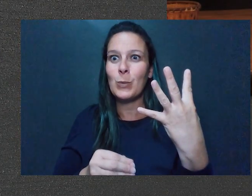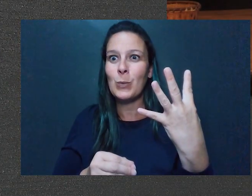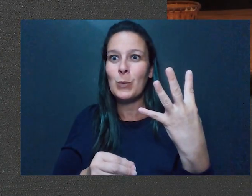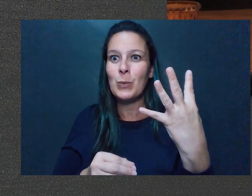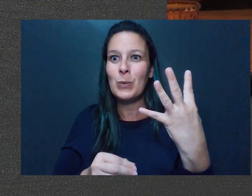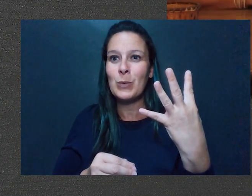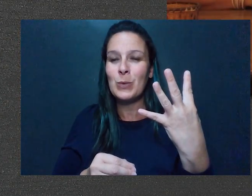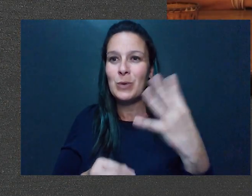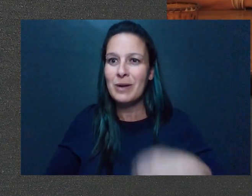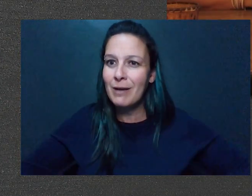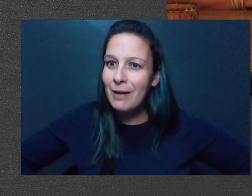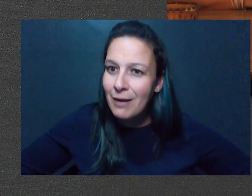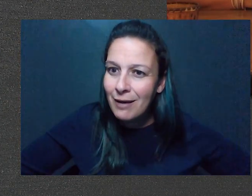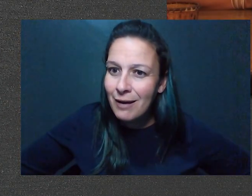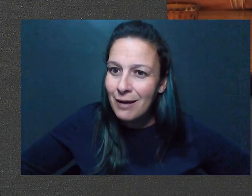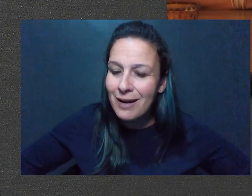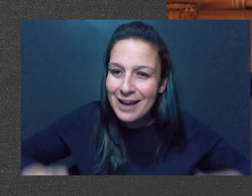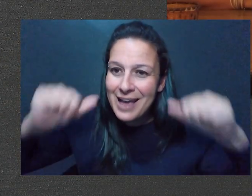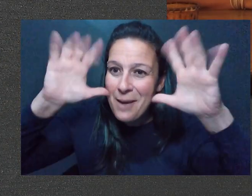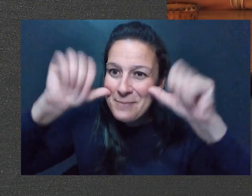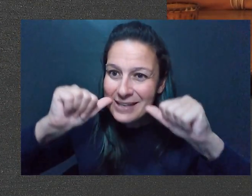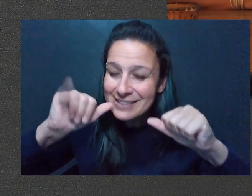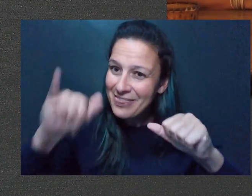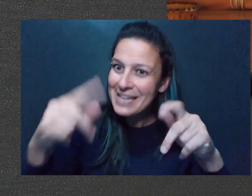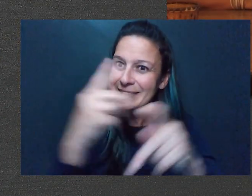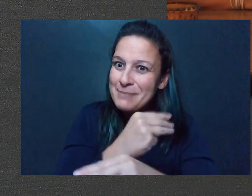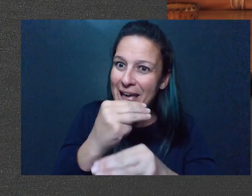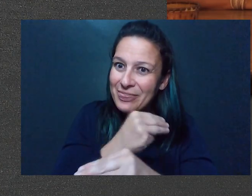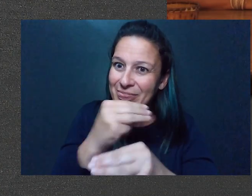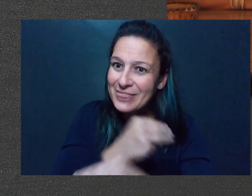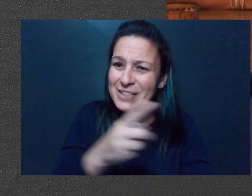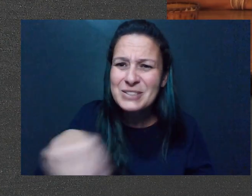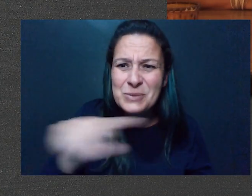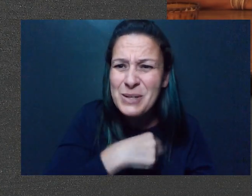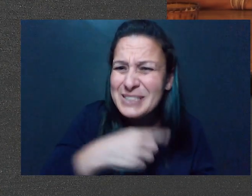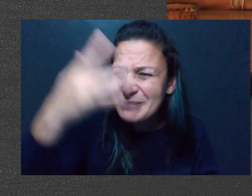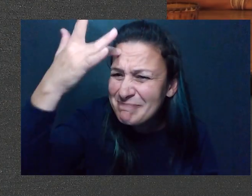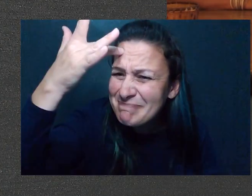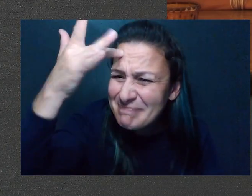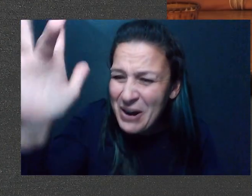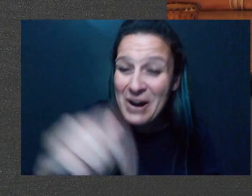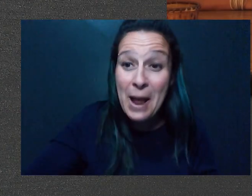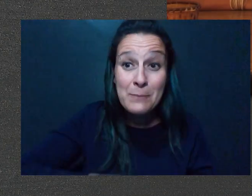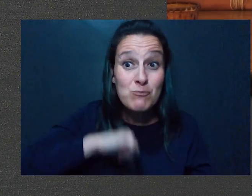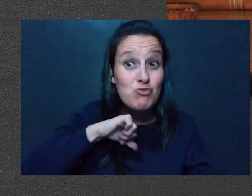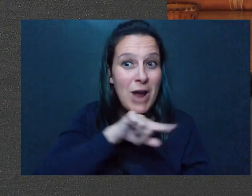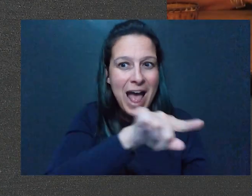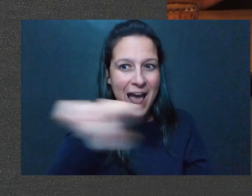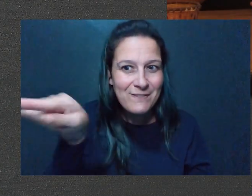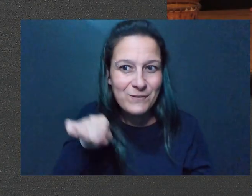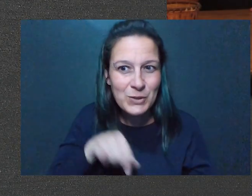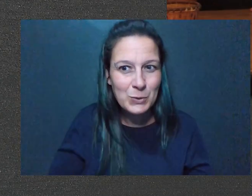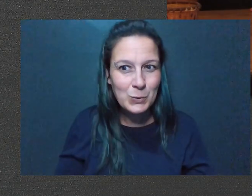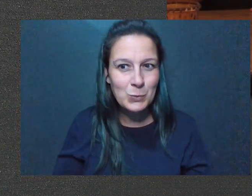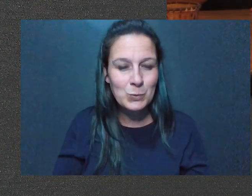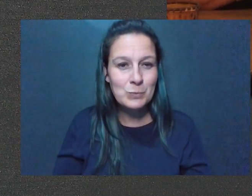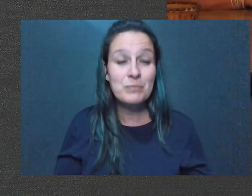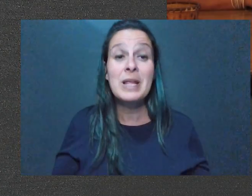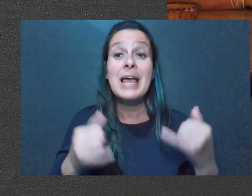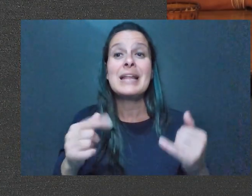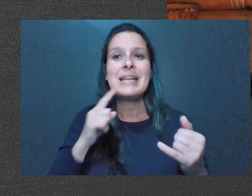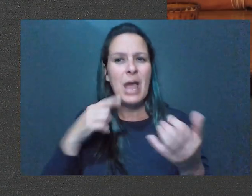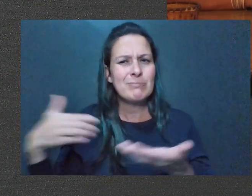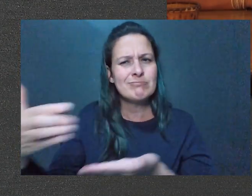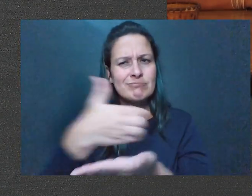have 4. Isn't that amazing? That's math. You're so smart. I'm so proud of you. I'm going to go get the